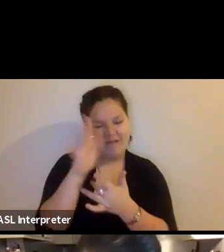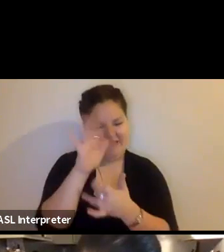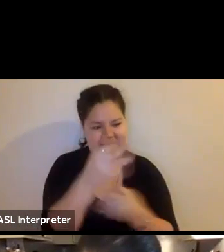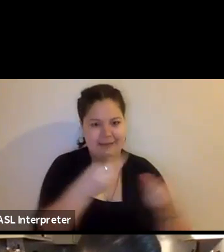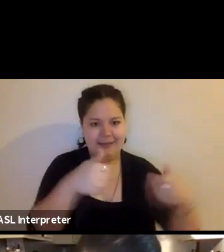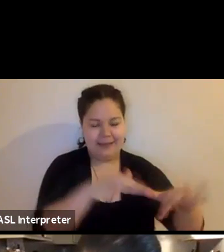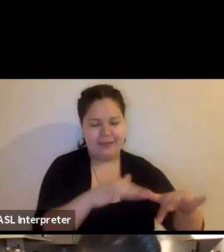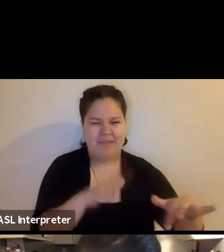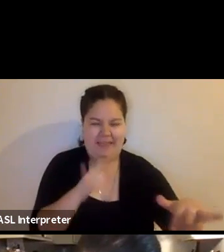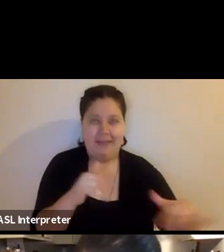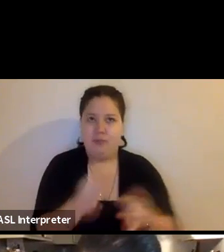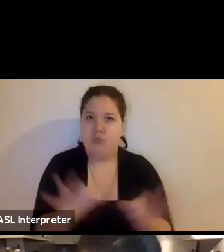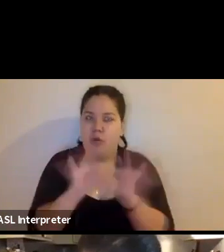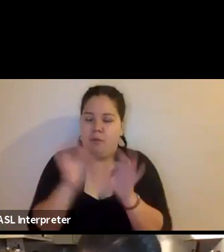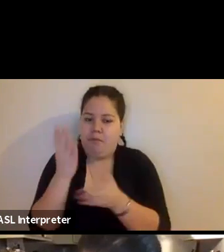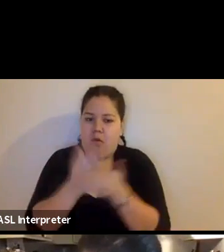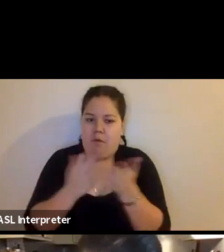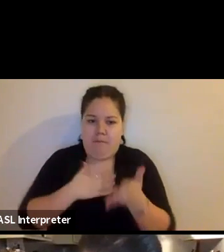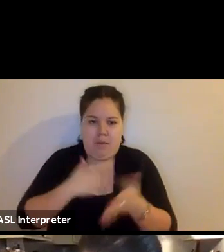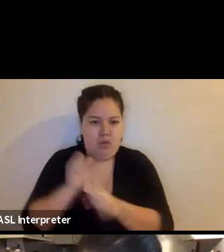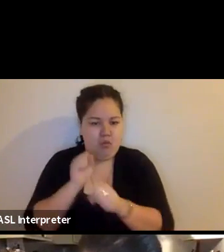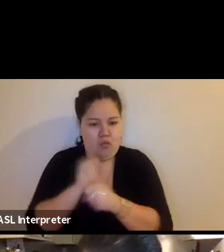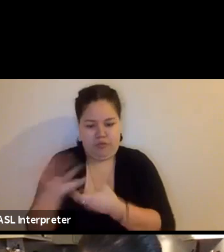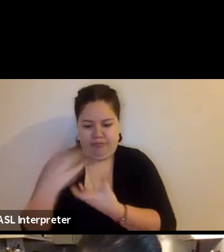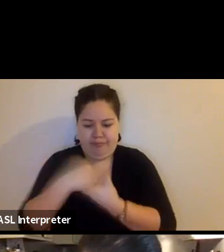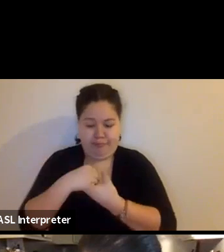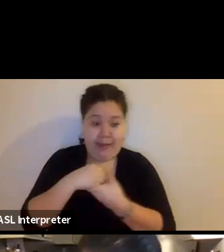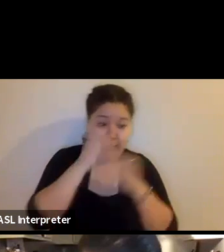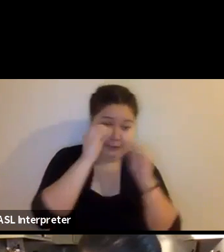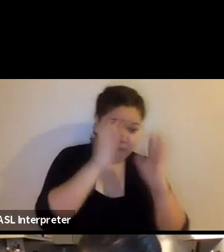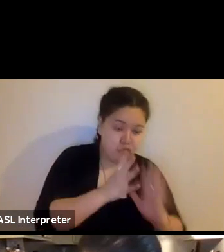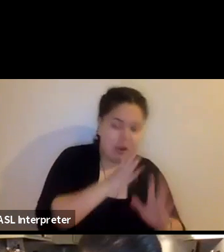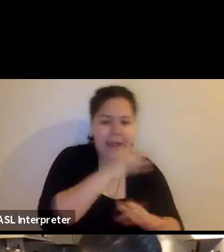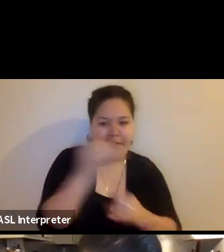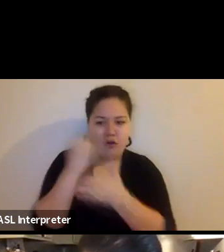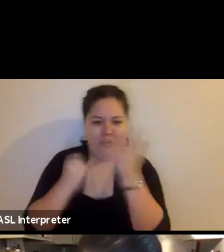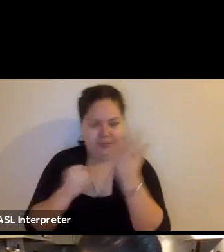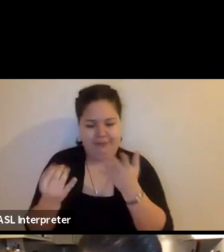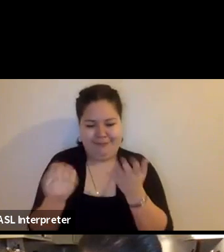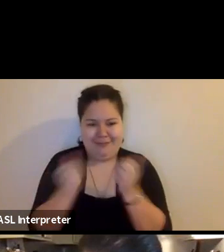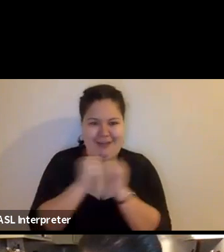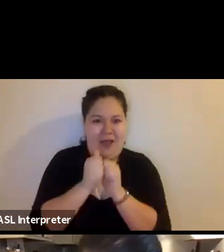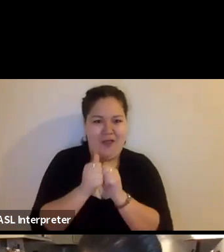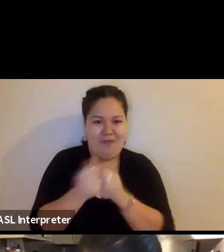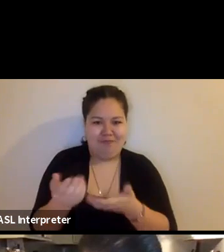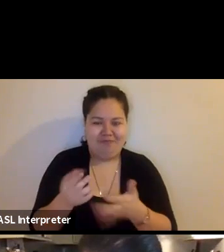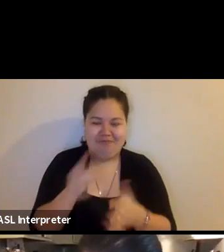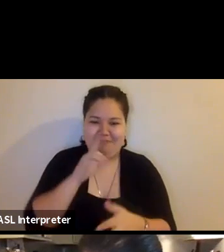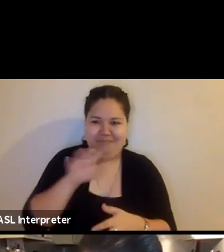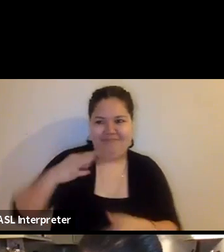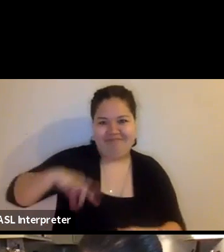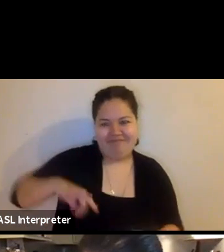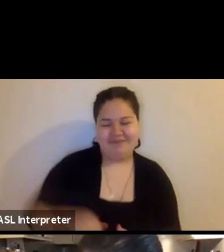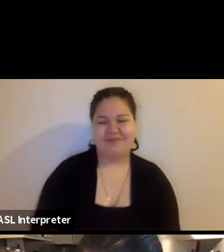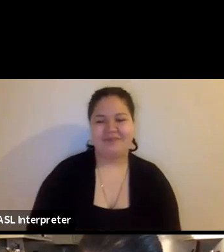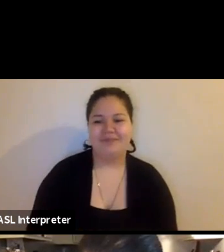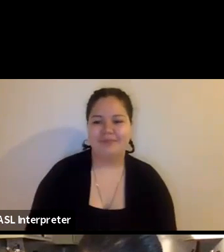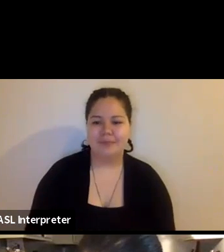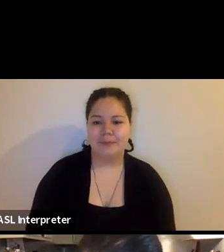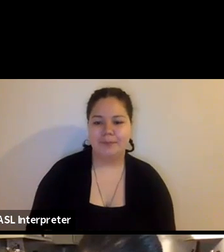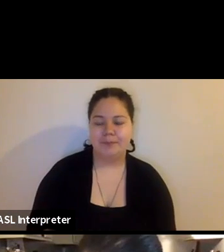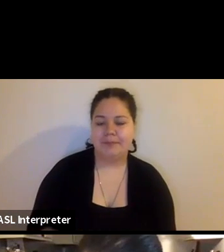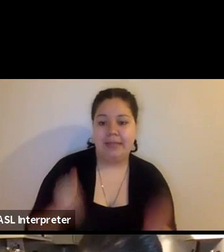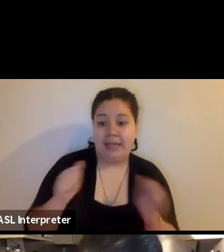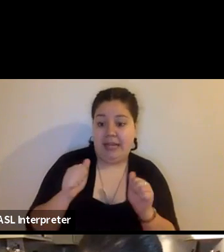educator and my artistic work. What's unsettling? I think I've talked a